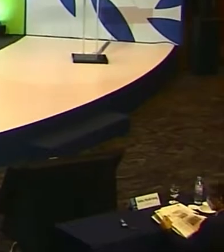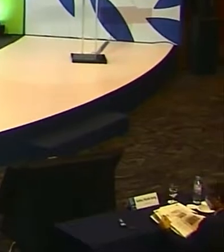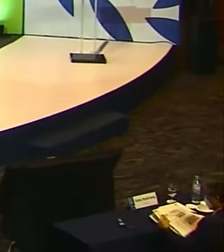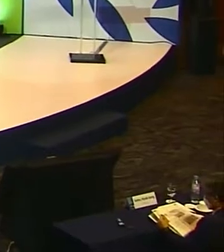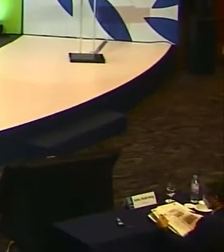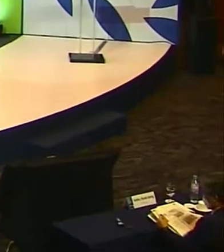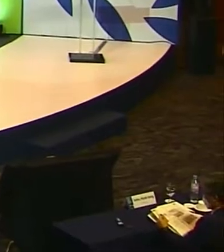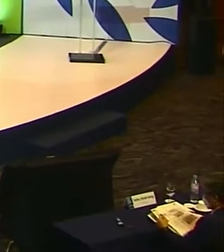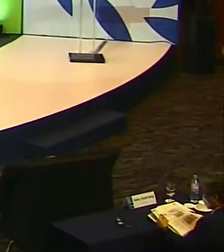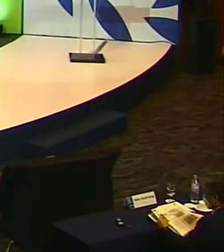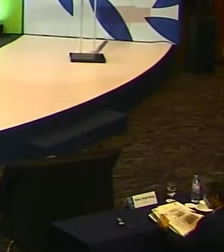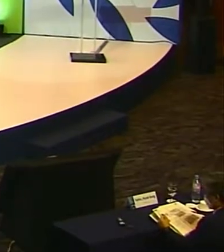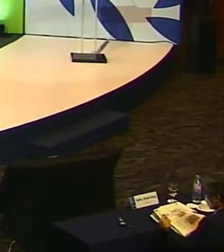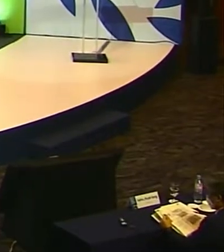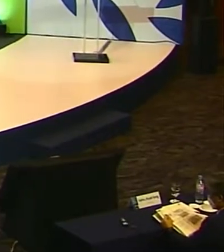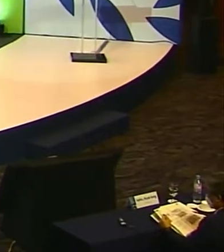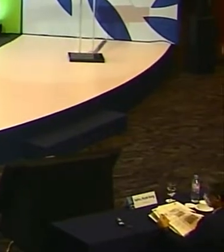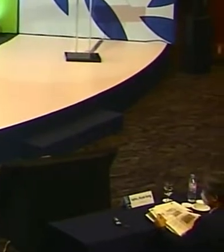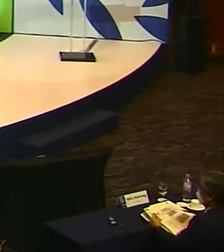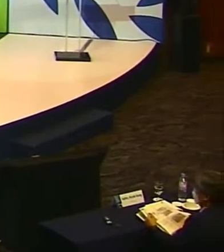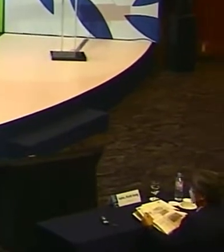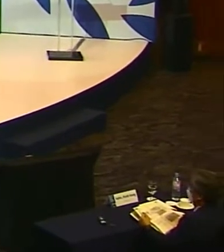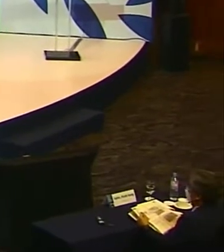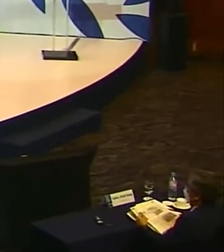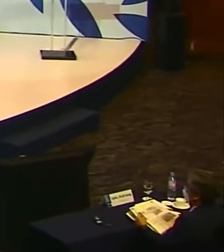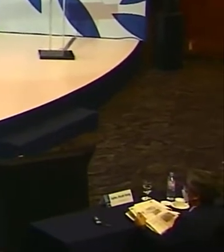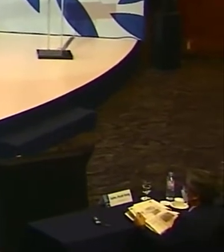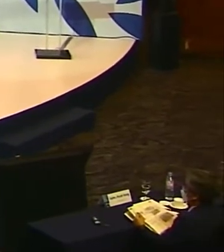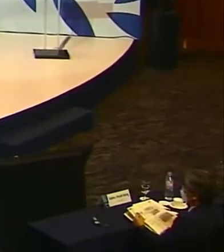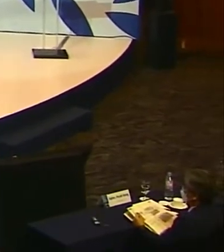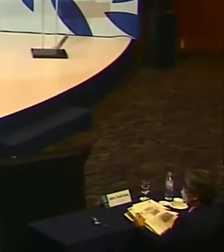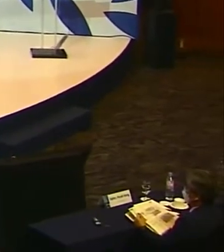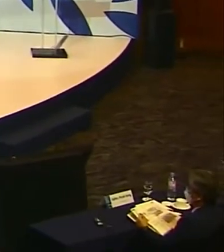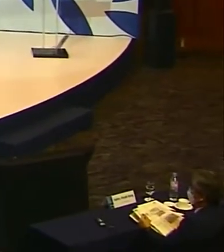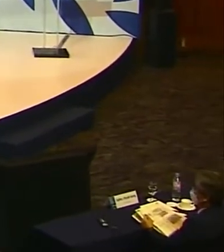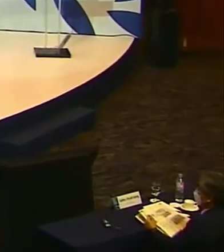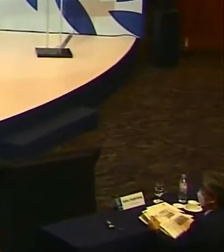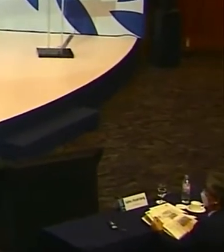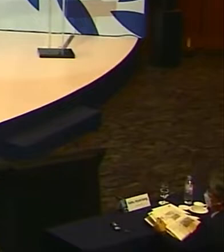speaker, I think not here, I think from online,